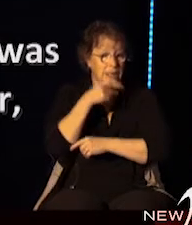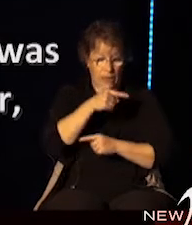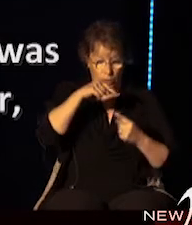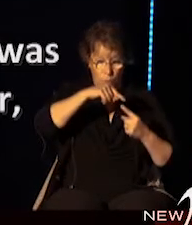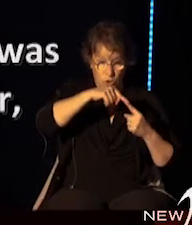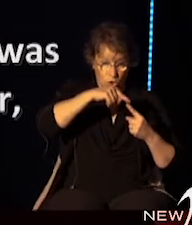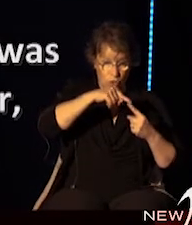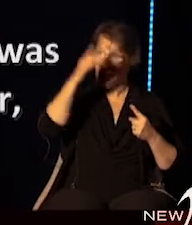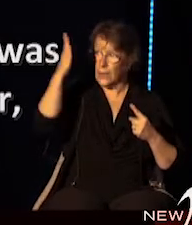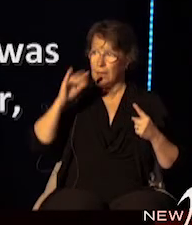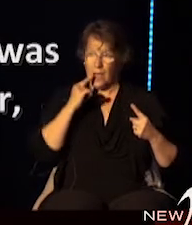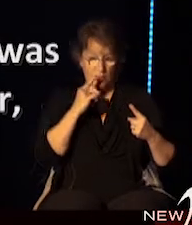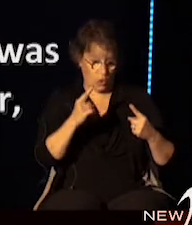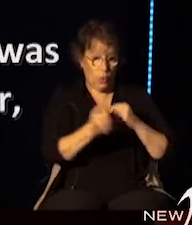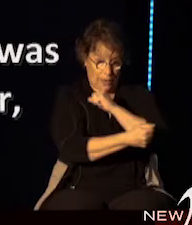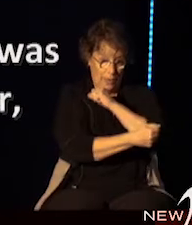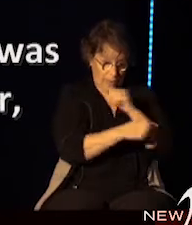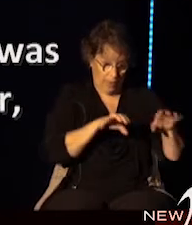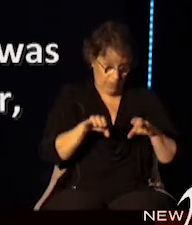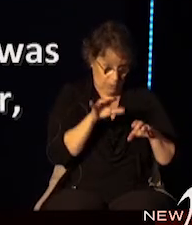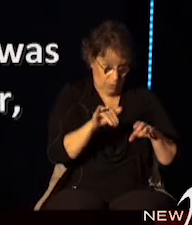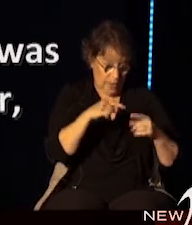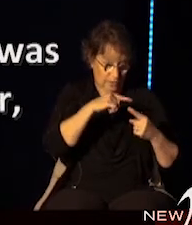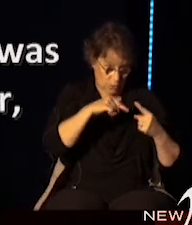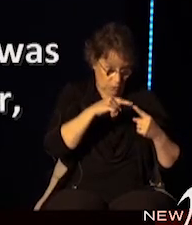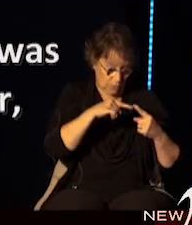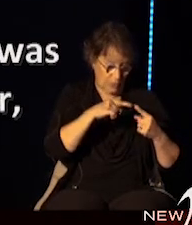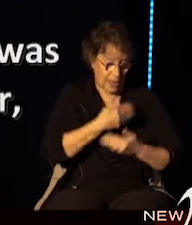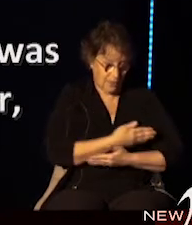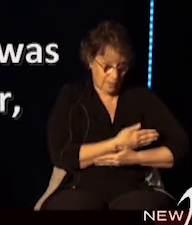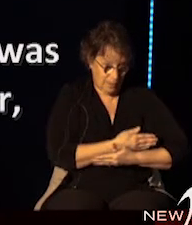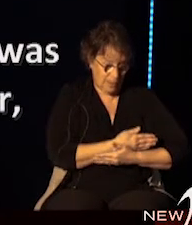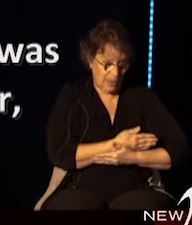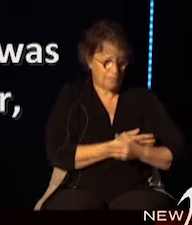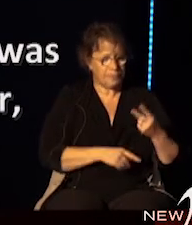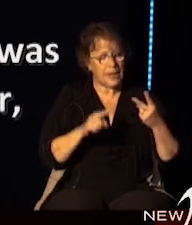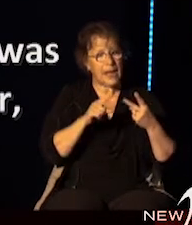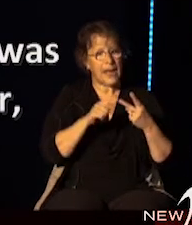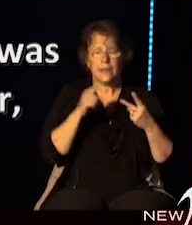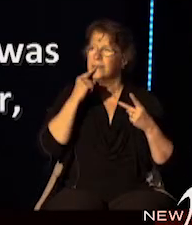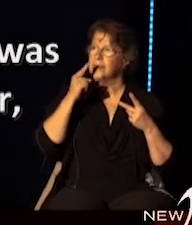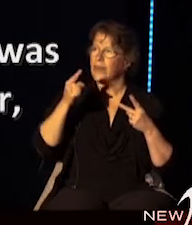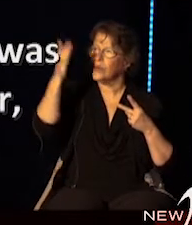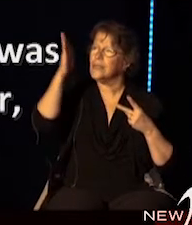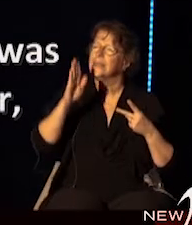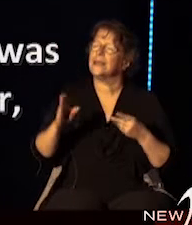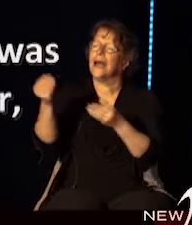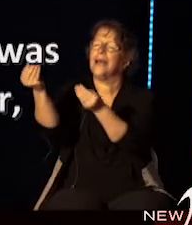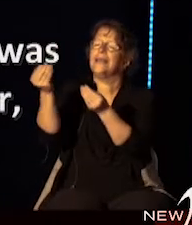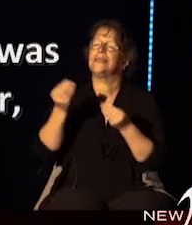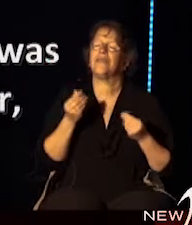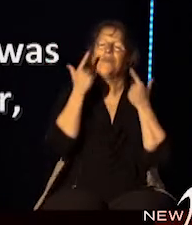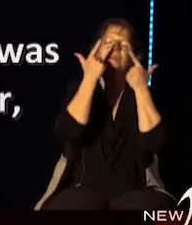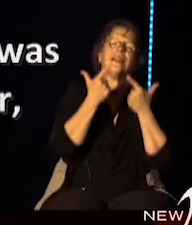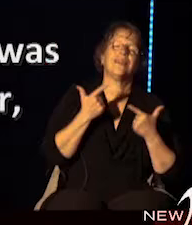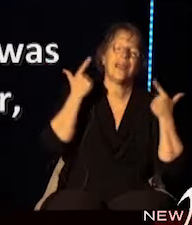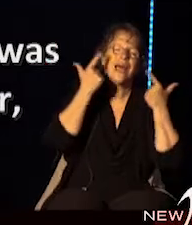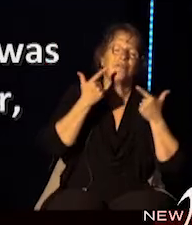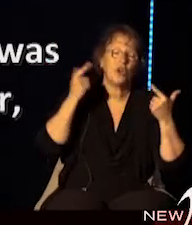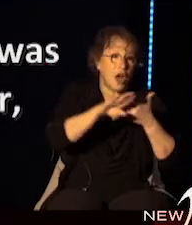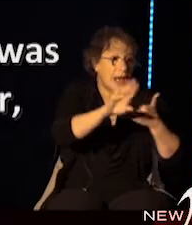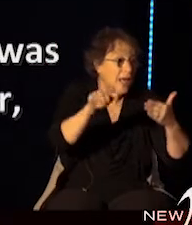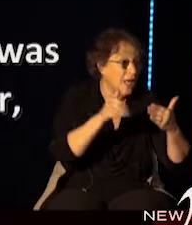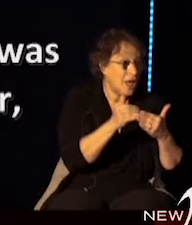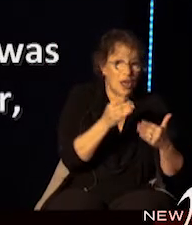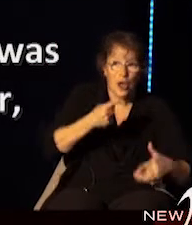100 years old when his son Isaac was born to him. Sarah said, "God has brought me laughter, and everyone who hears